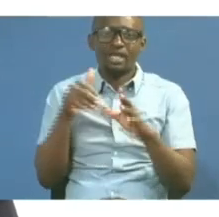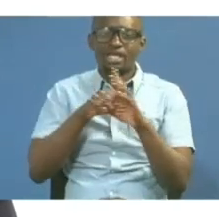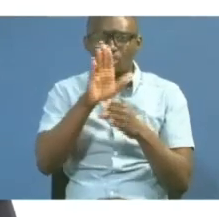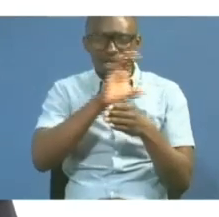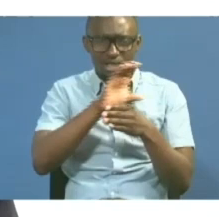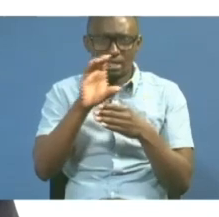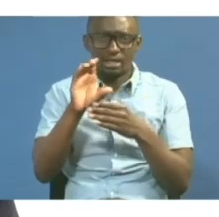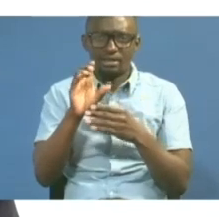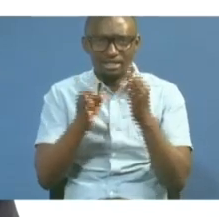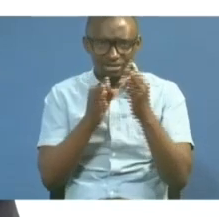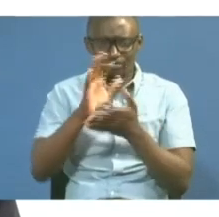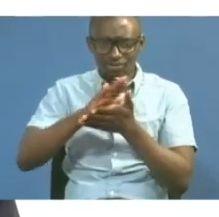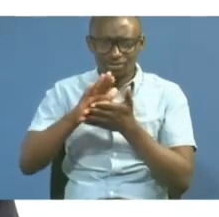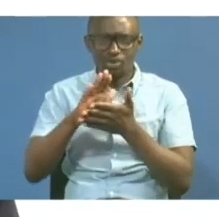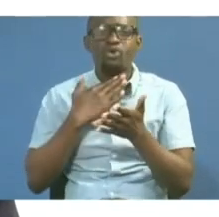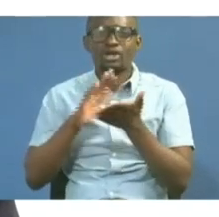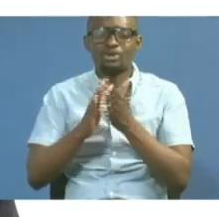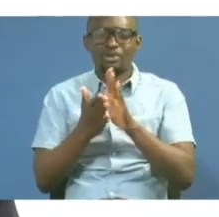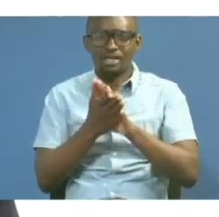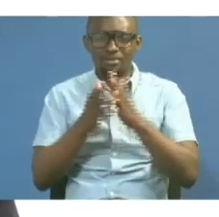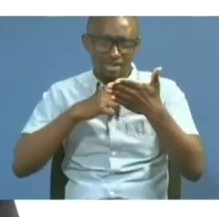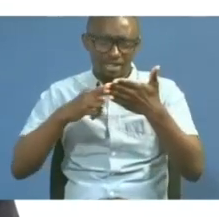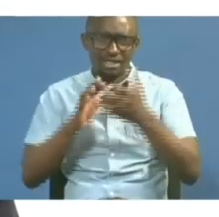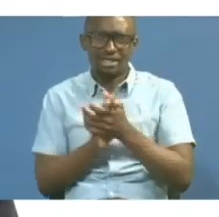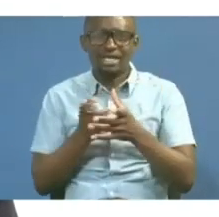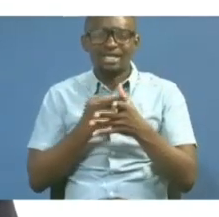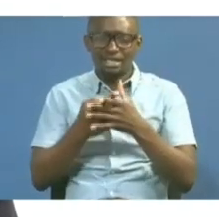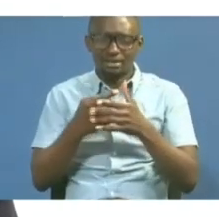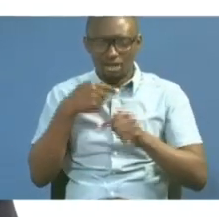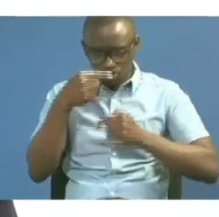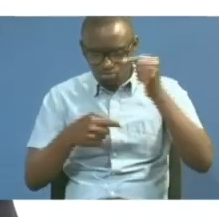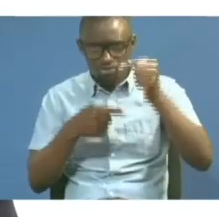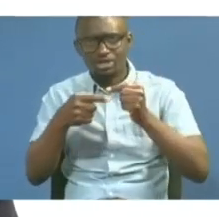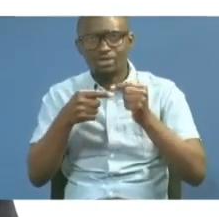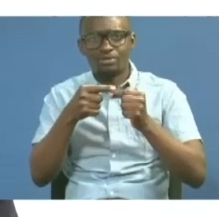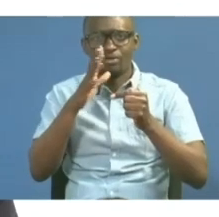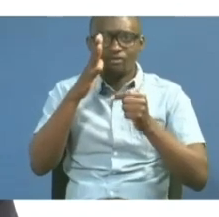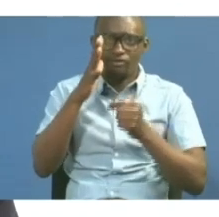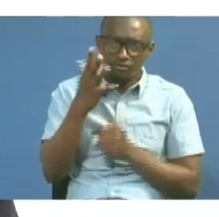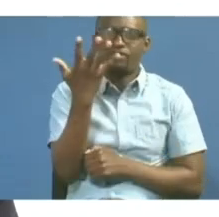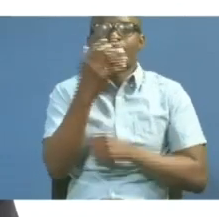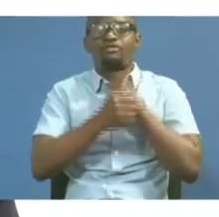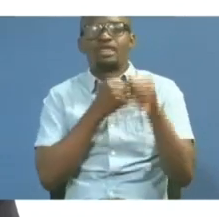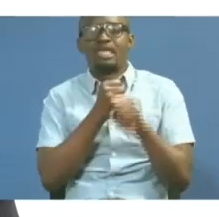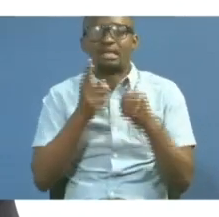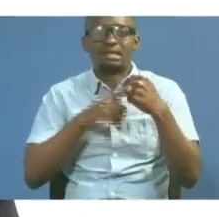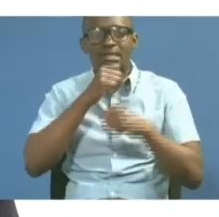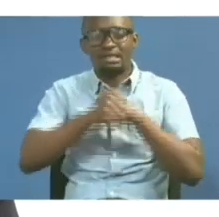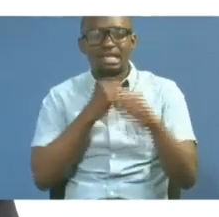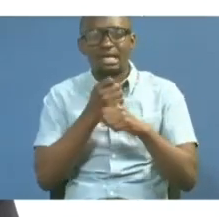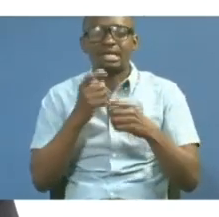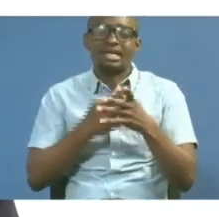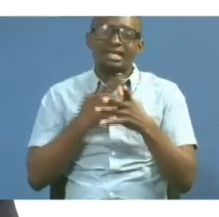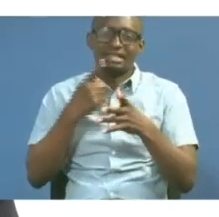for in terms of your career. If you want to become a registered architect, you will have to continue into year 5 and year 6,